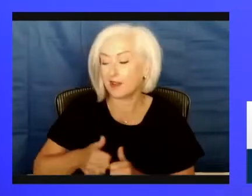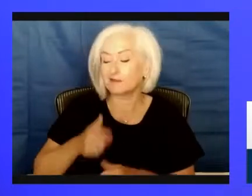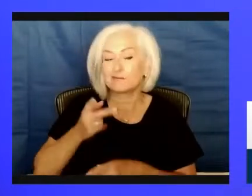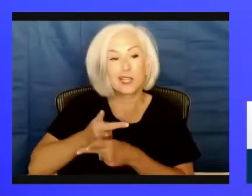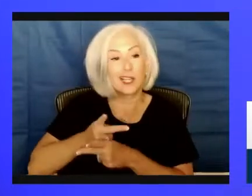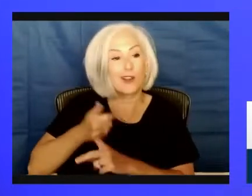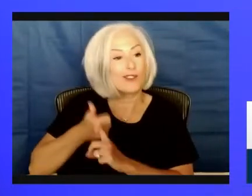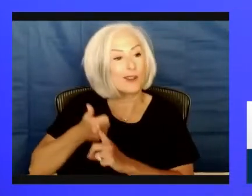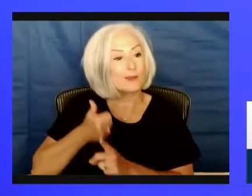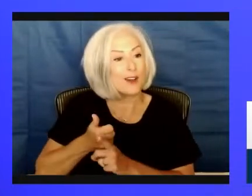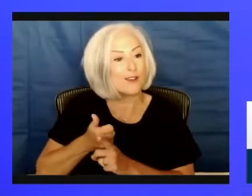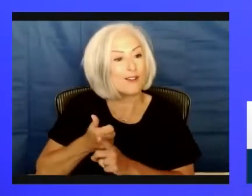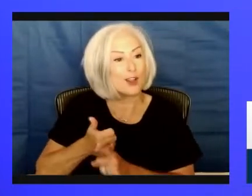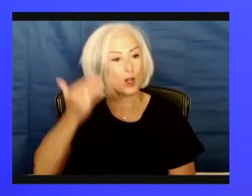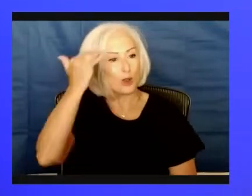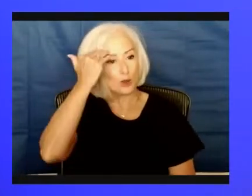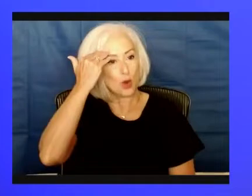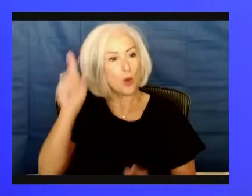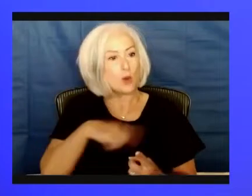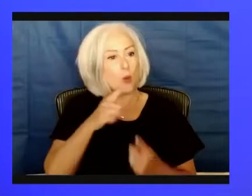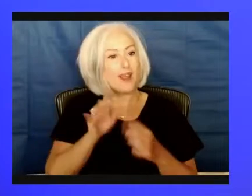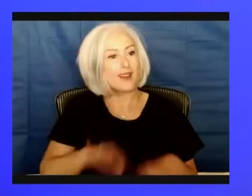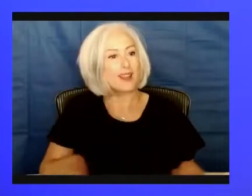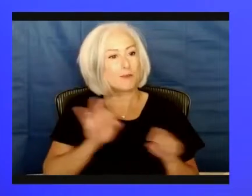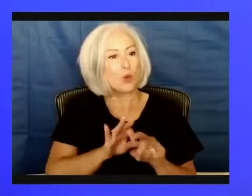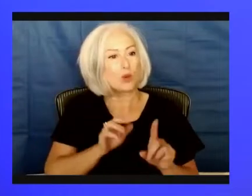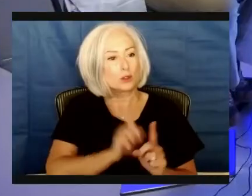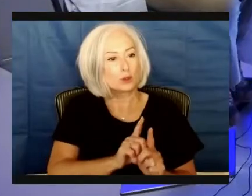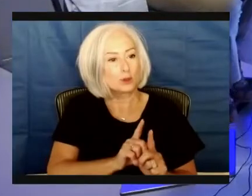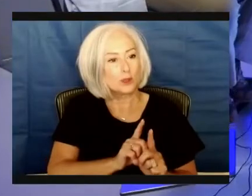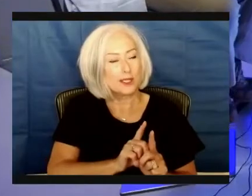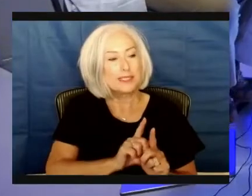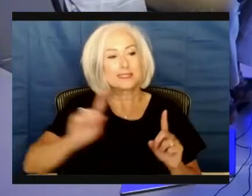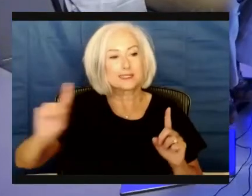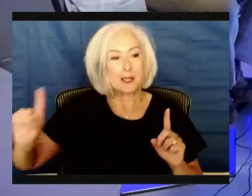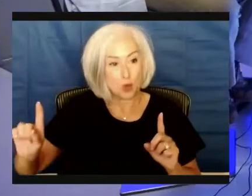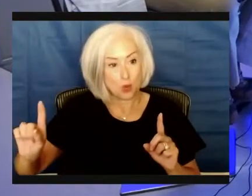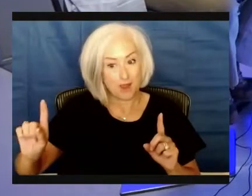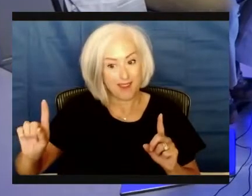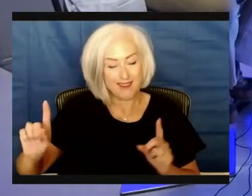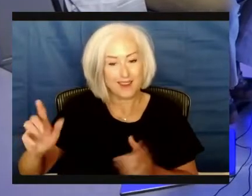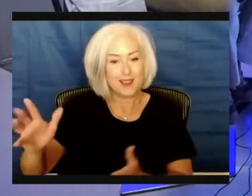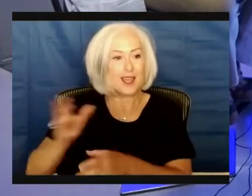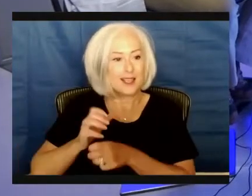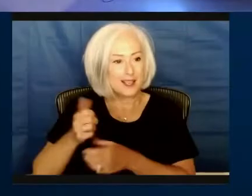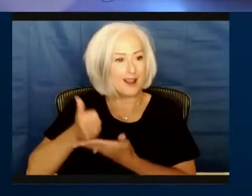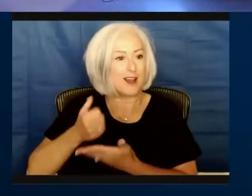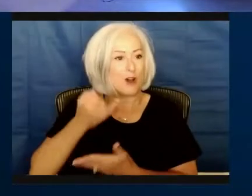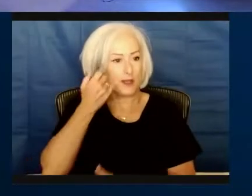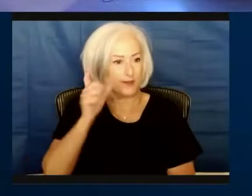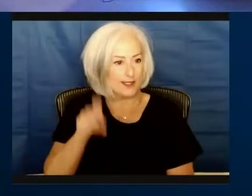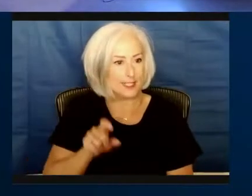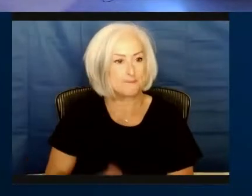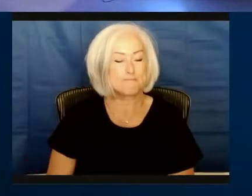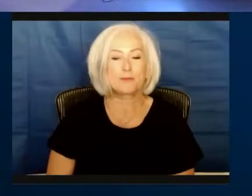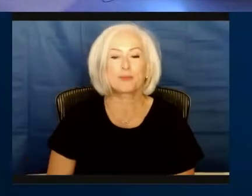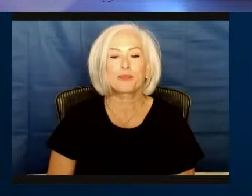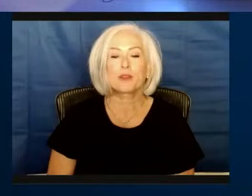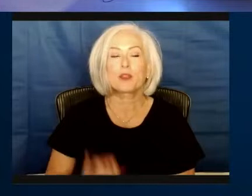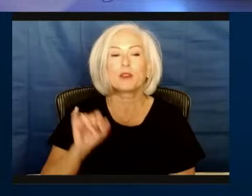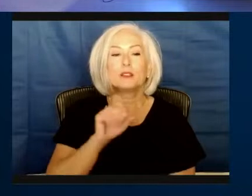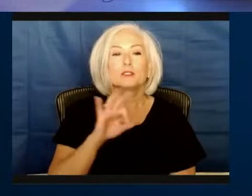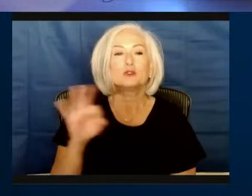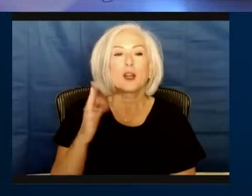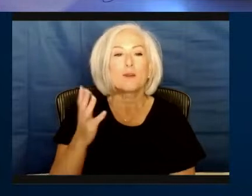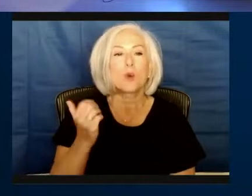they need to step away a little bit to get some help if needed. Jess. Jeff would like to know, how do you prepare